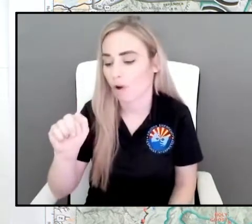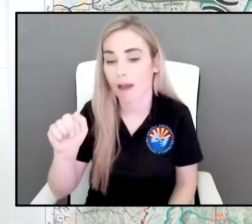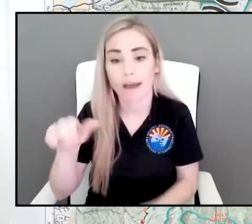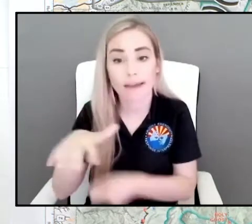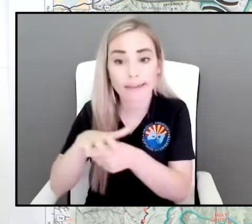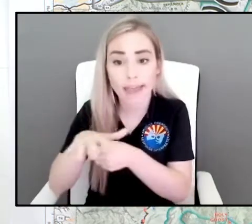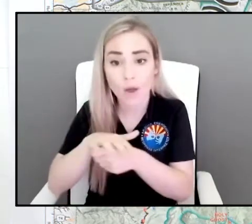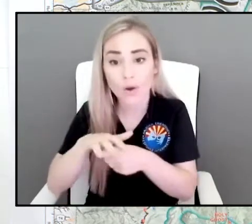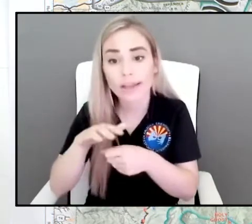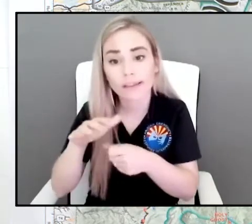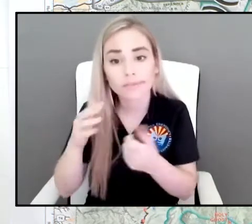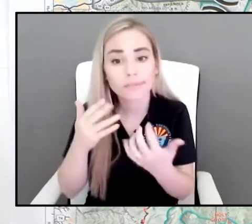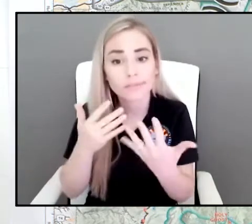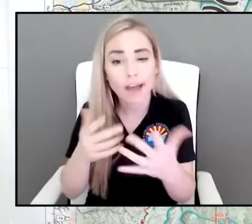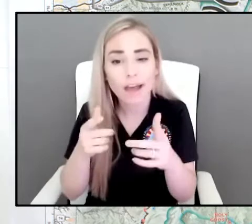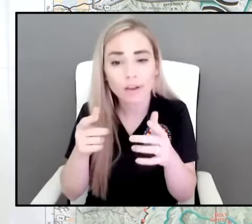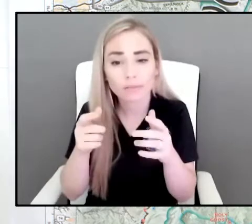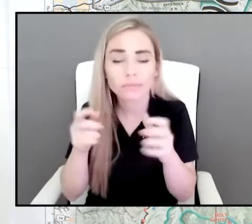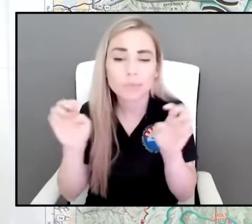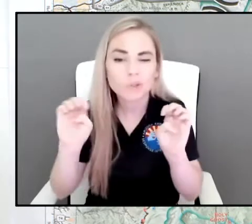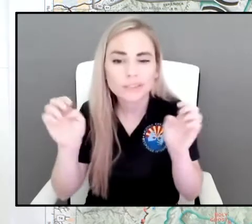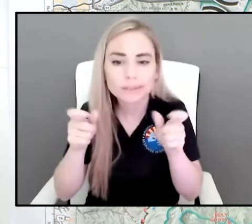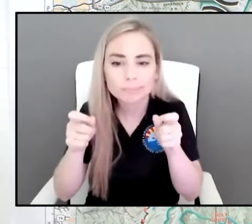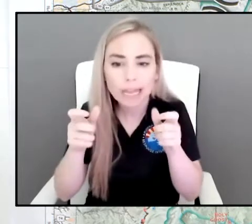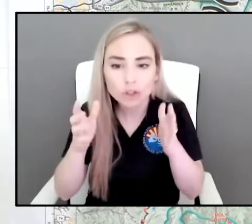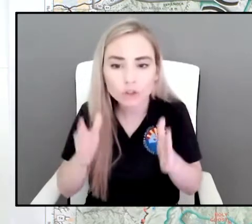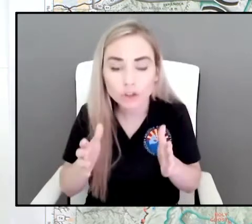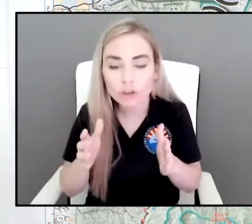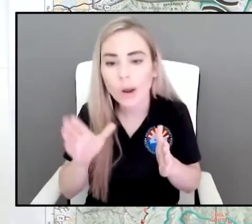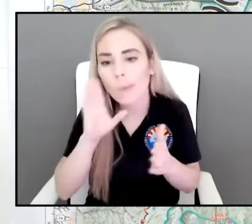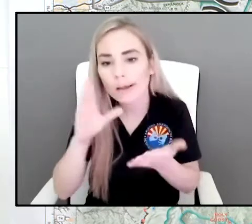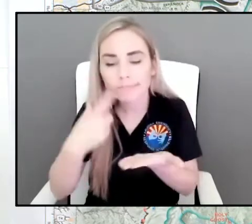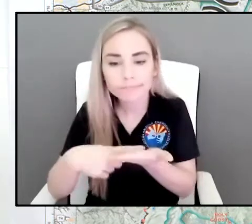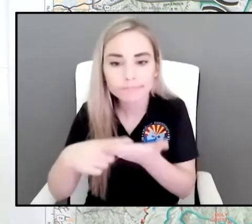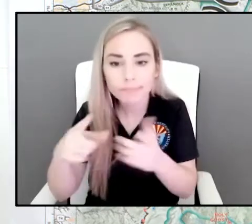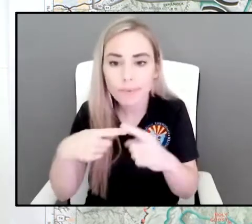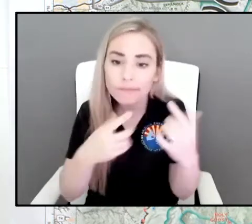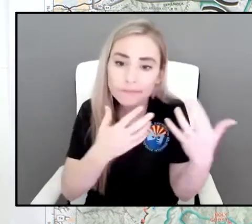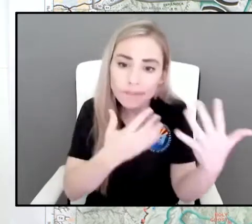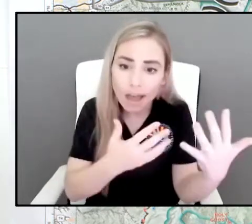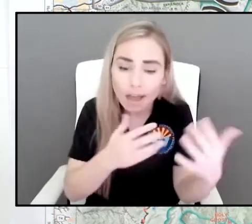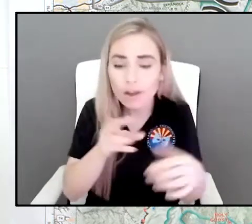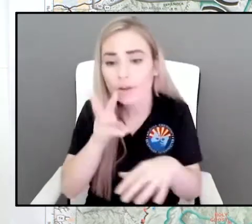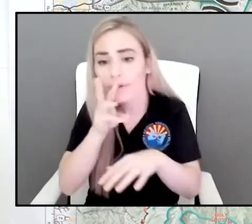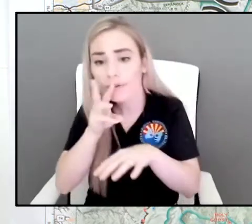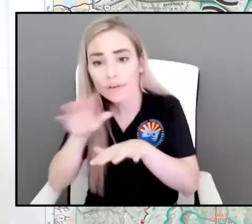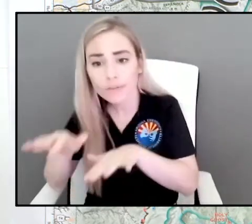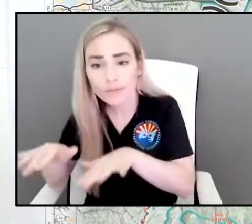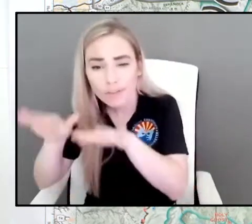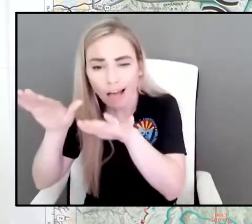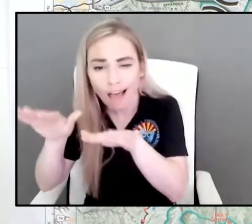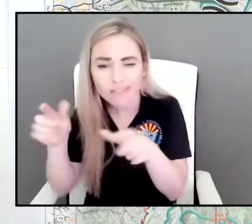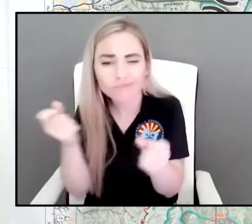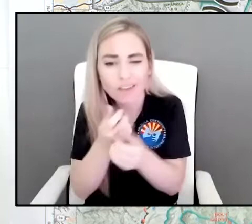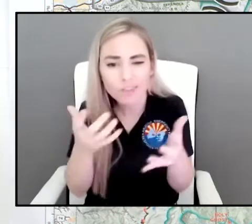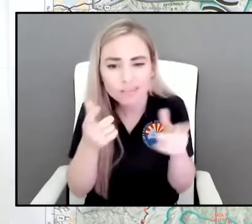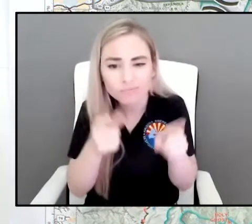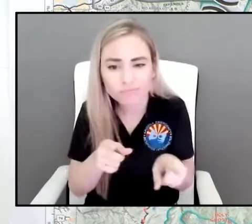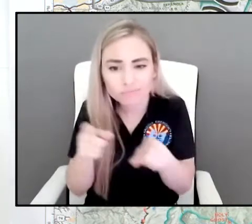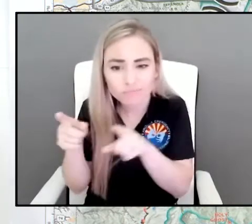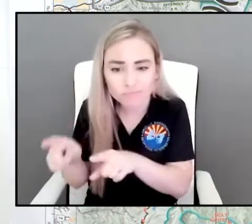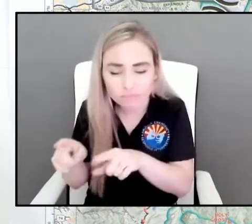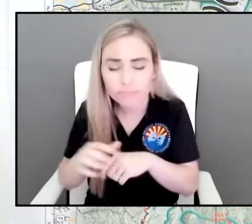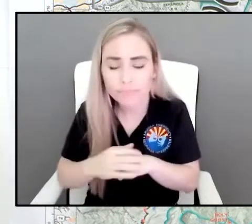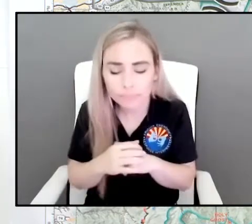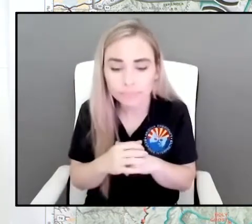doing in post-fire and flooding situations now that we're dealing with. We have